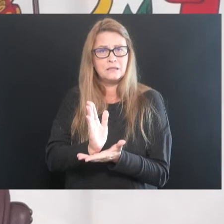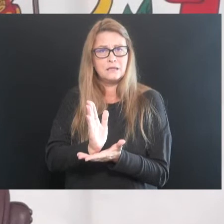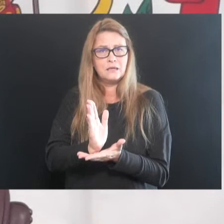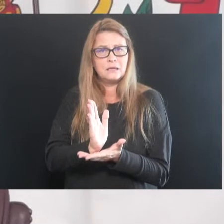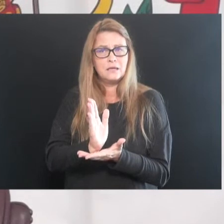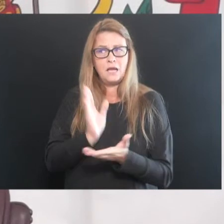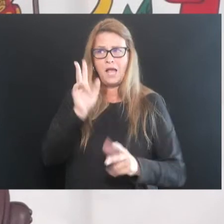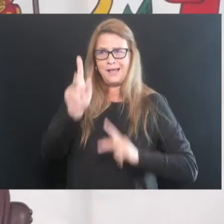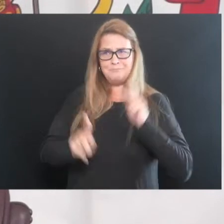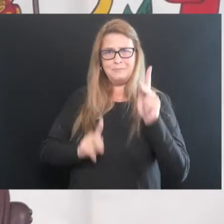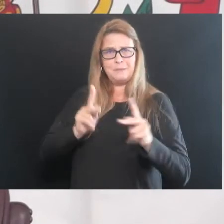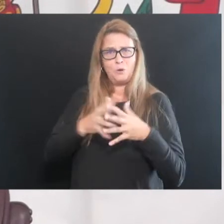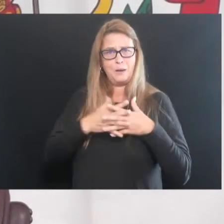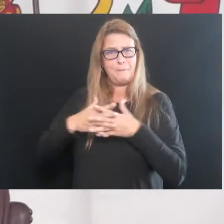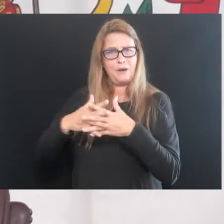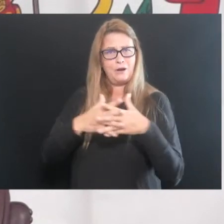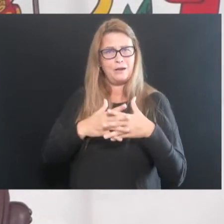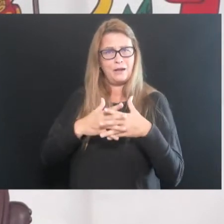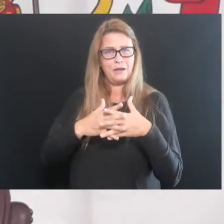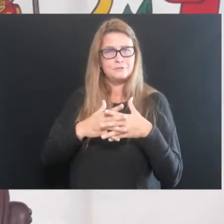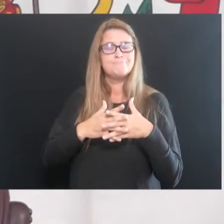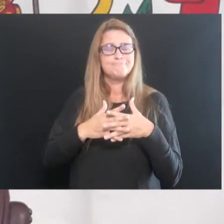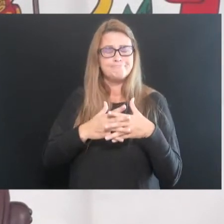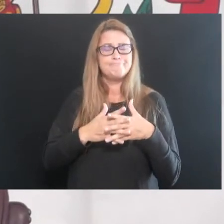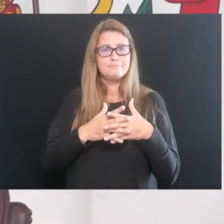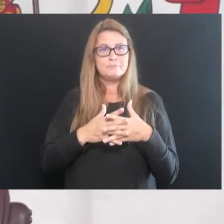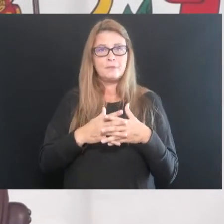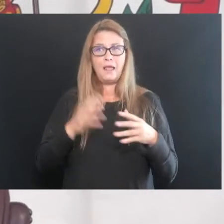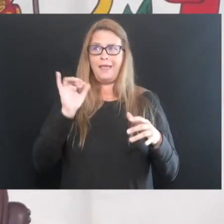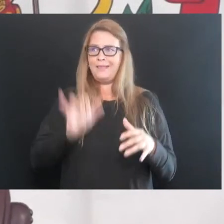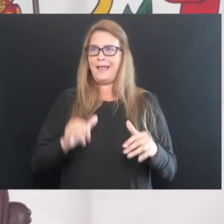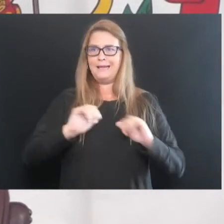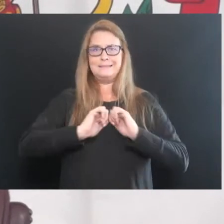as people make us who we are,